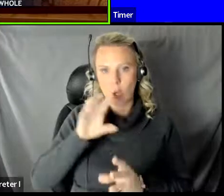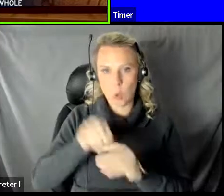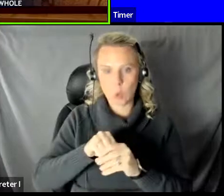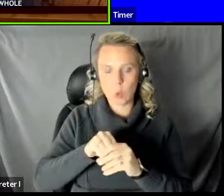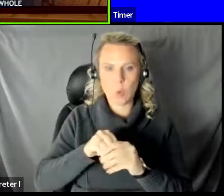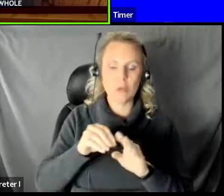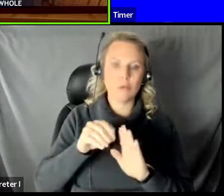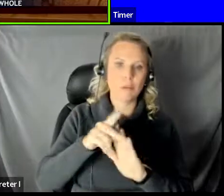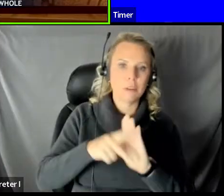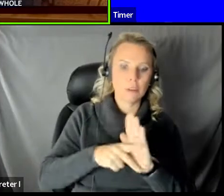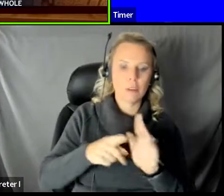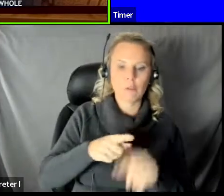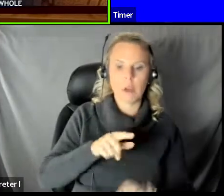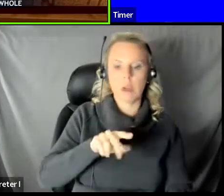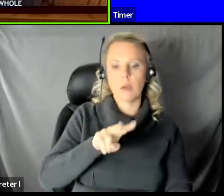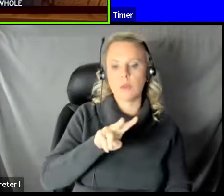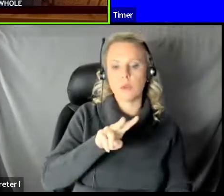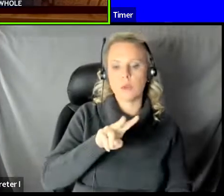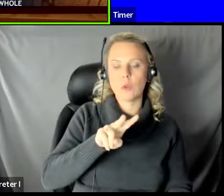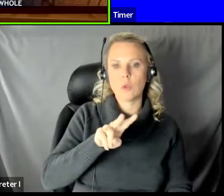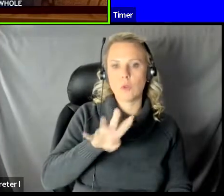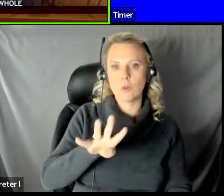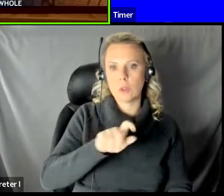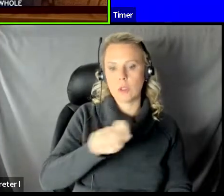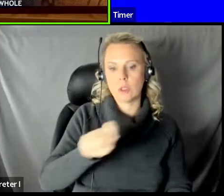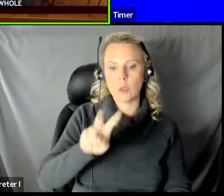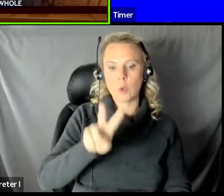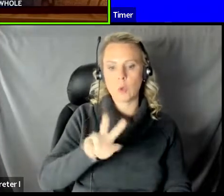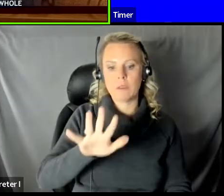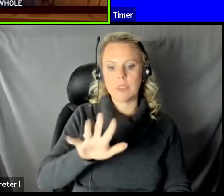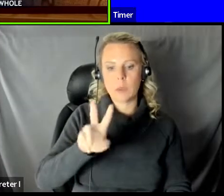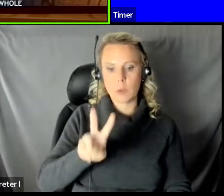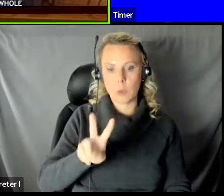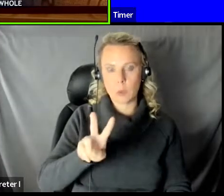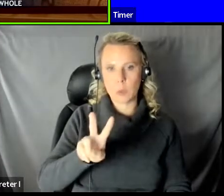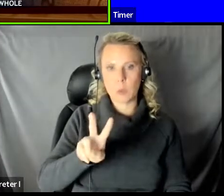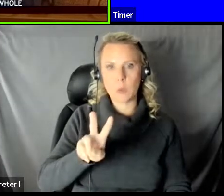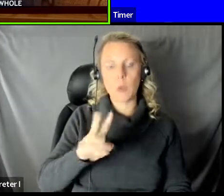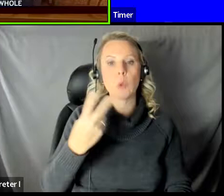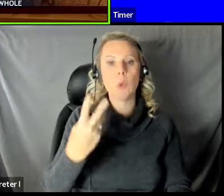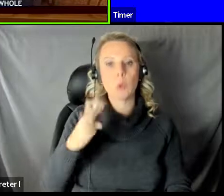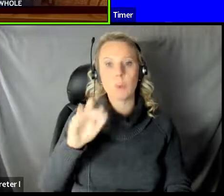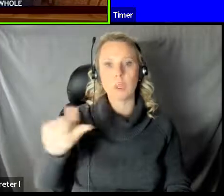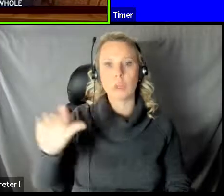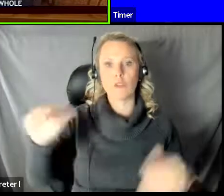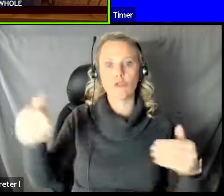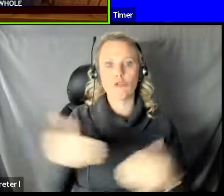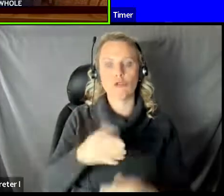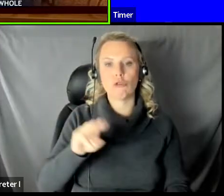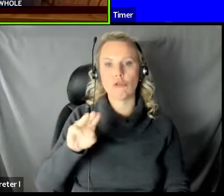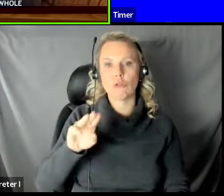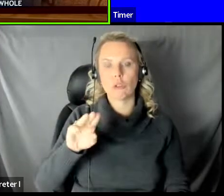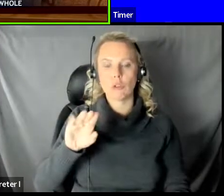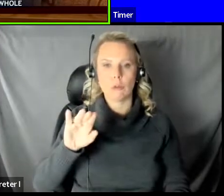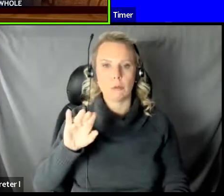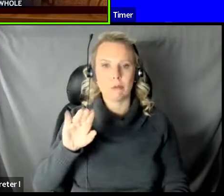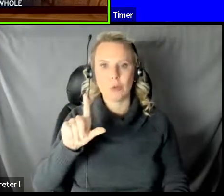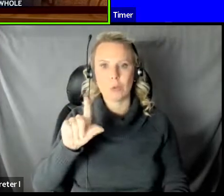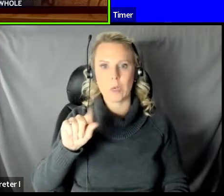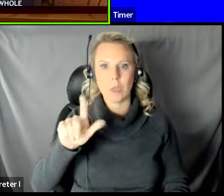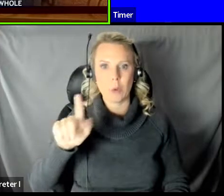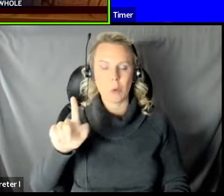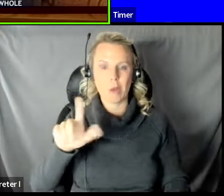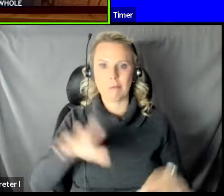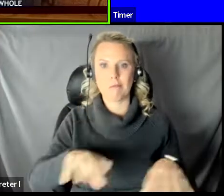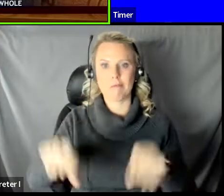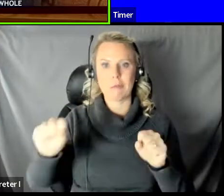provisions from Bill 24-252. Those two bills were introduced on May 19th, 2021. The Committee of the Whole held a hearing on